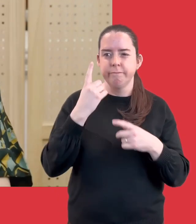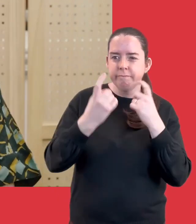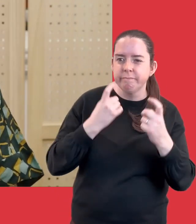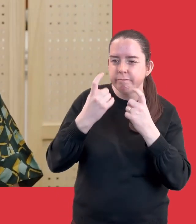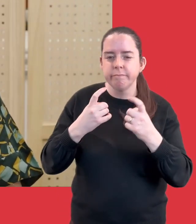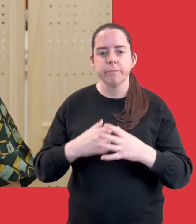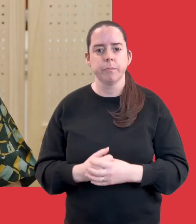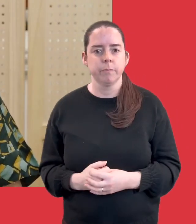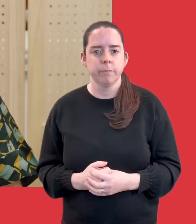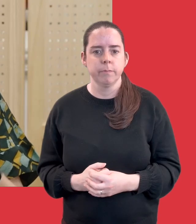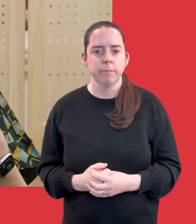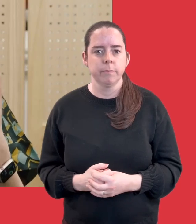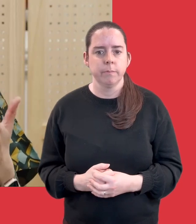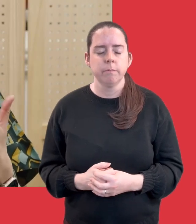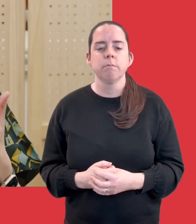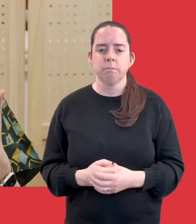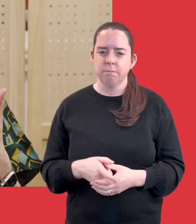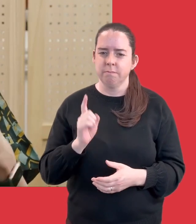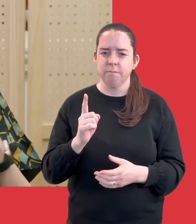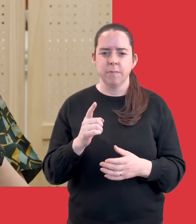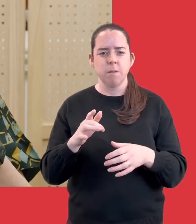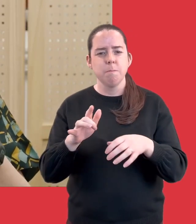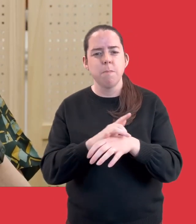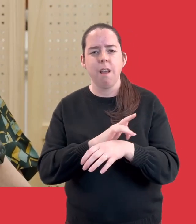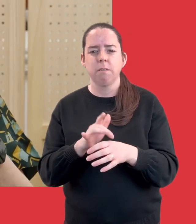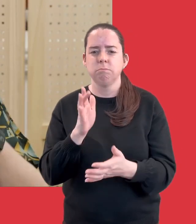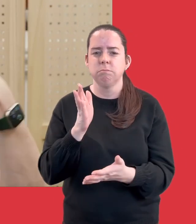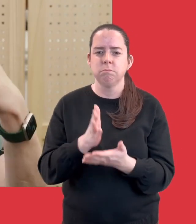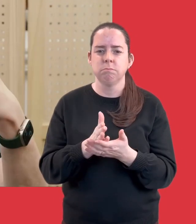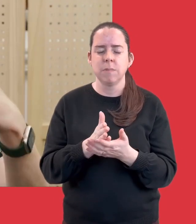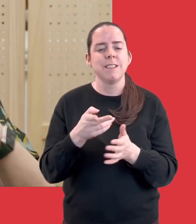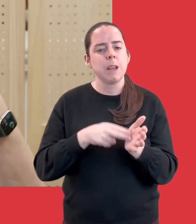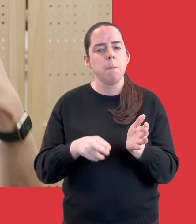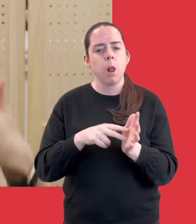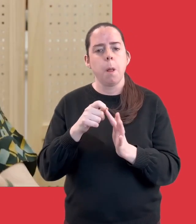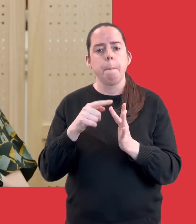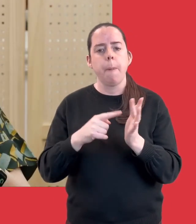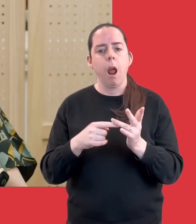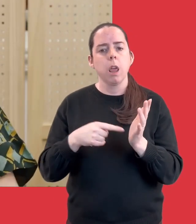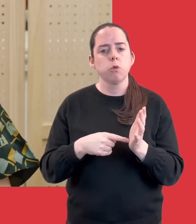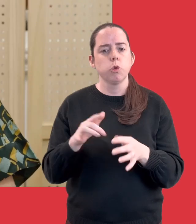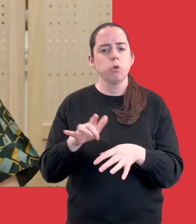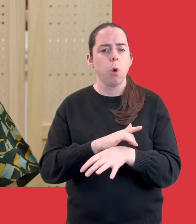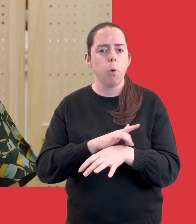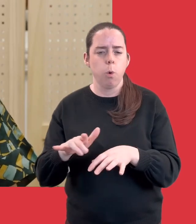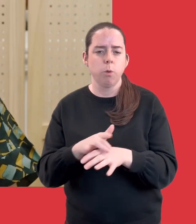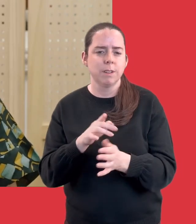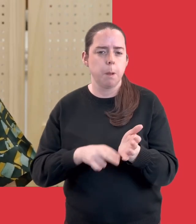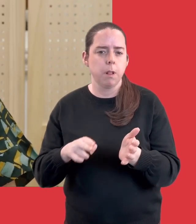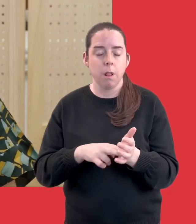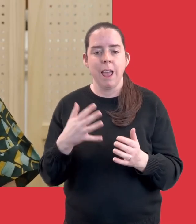that question. But the piece is in a sense, it's a very sort of typical pilot